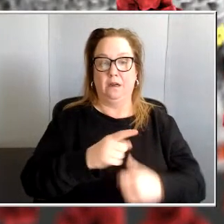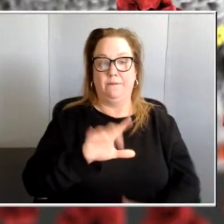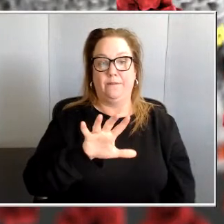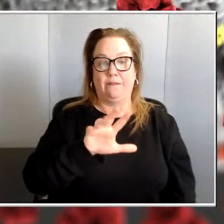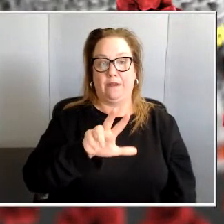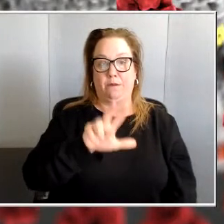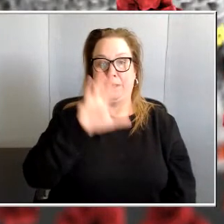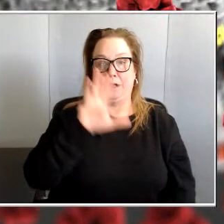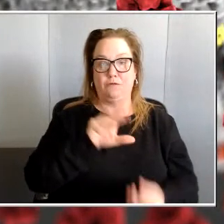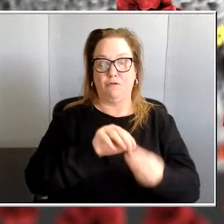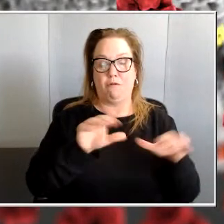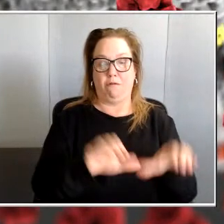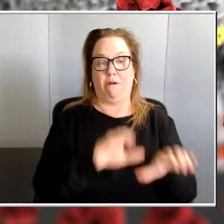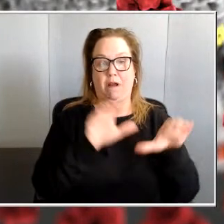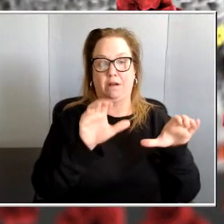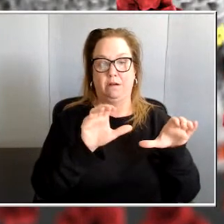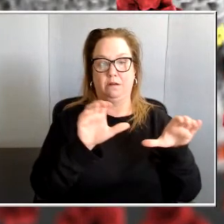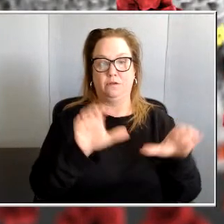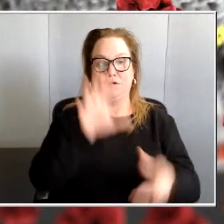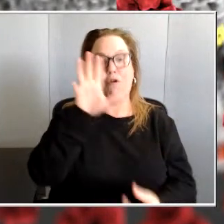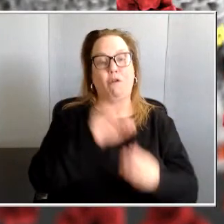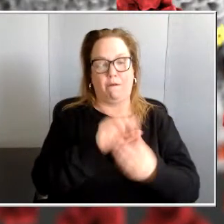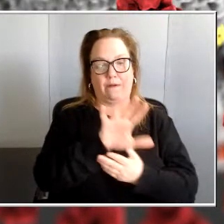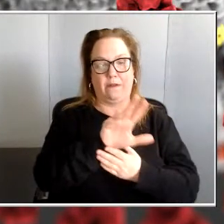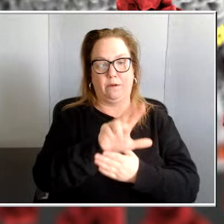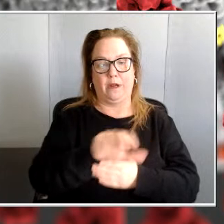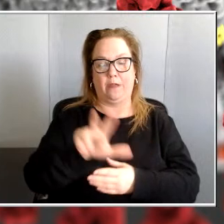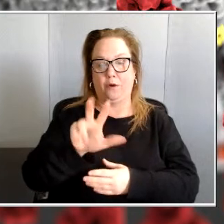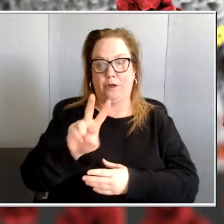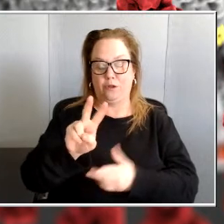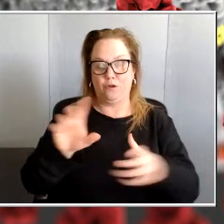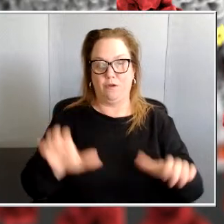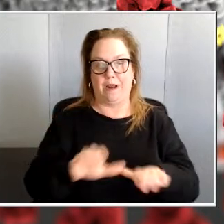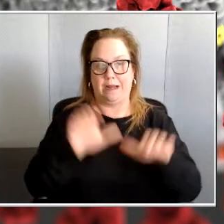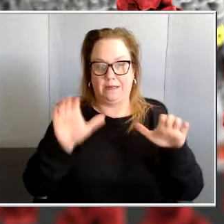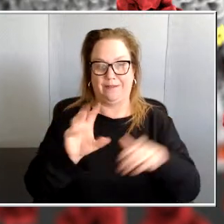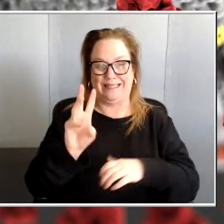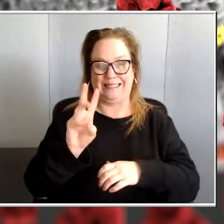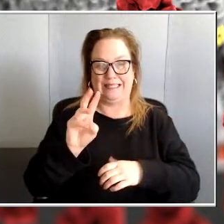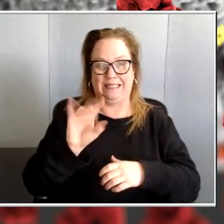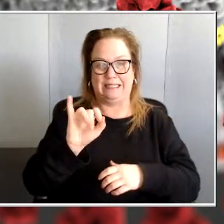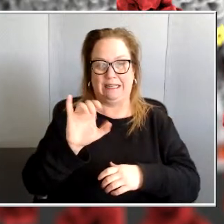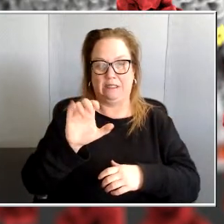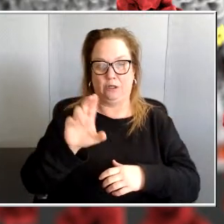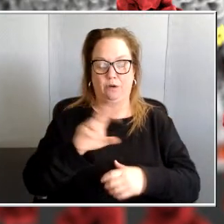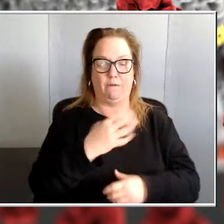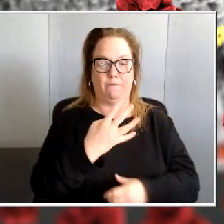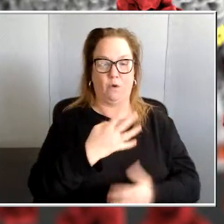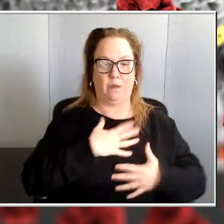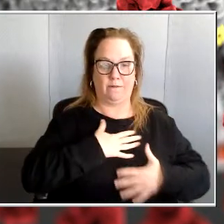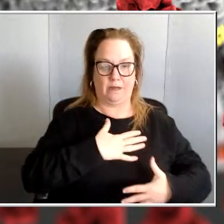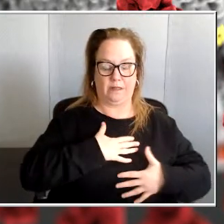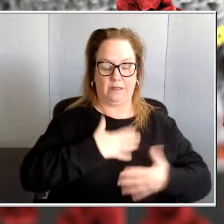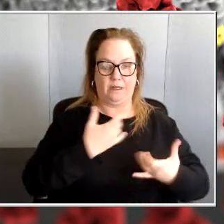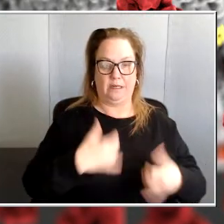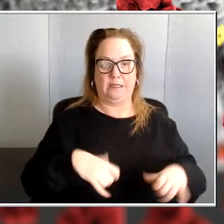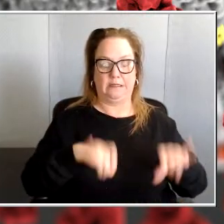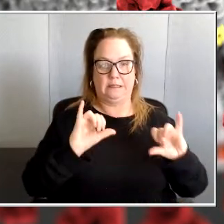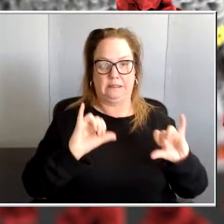total cases, 32 active cases, 6 in the ICU, 4 in the ventilator. They've still been